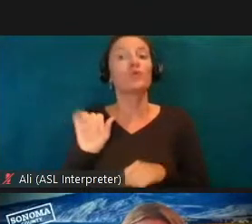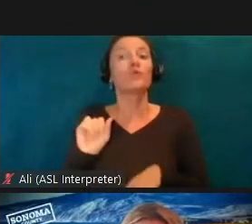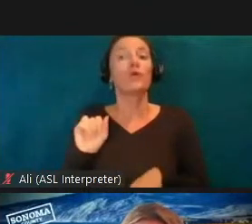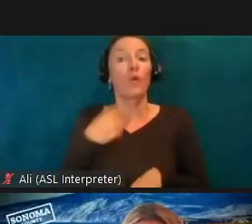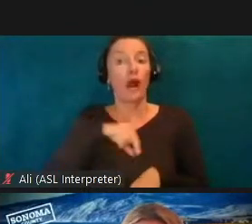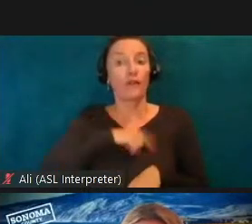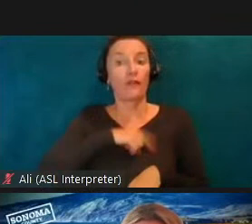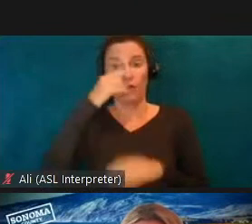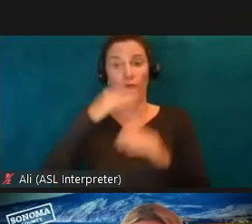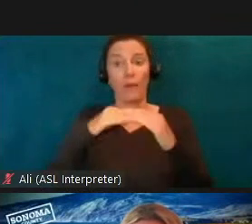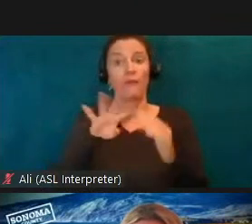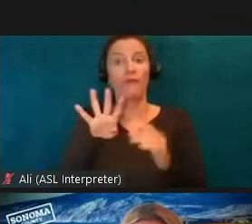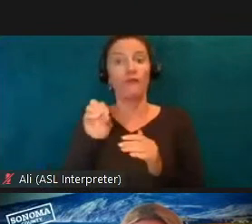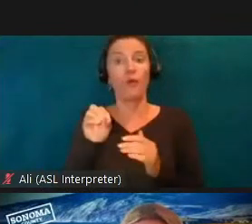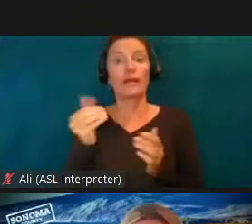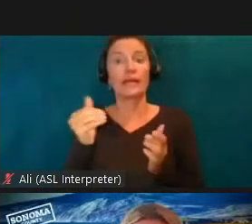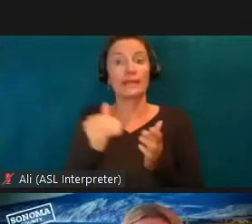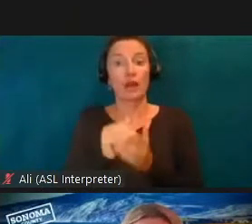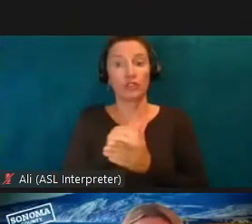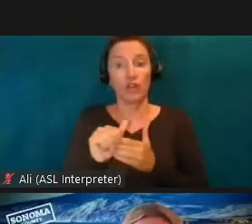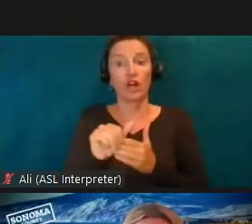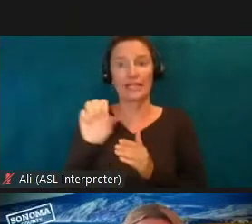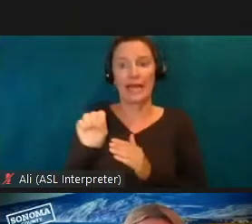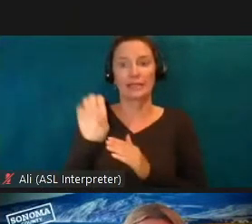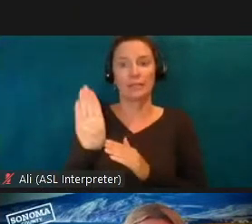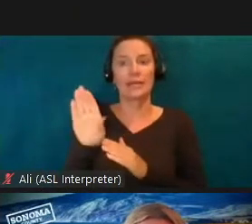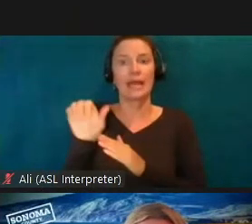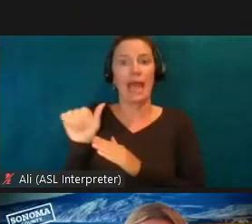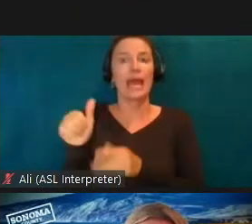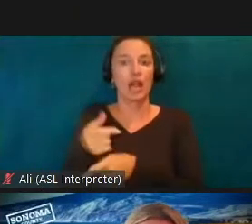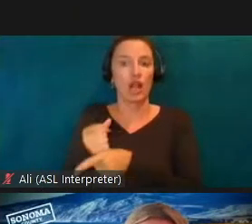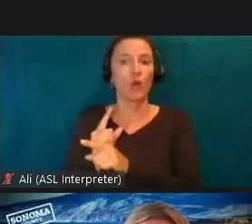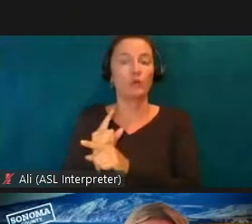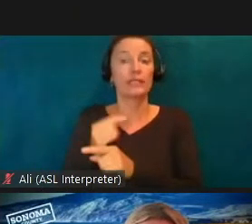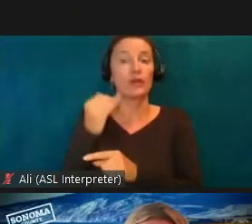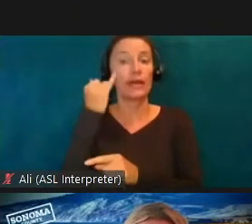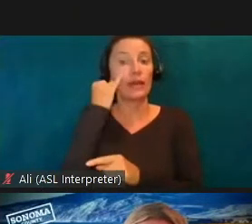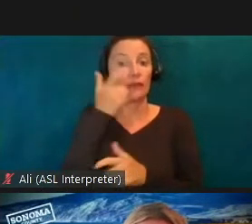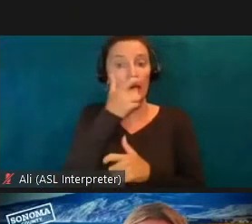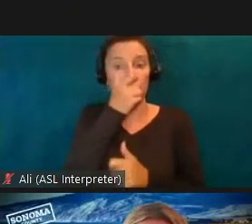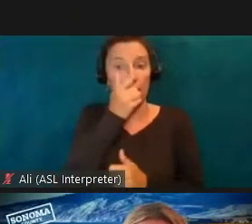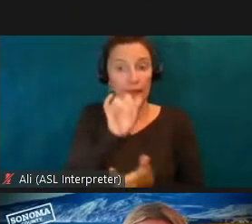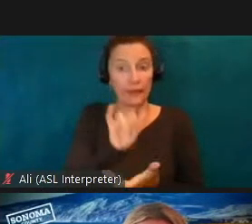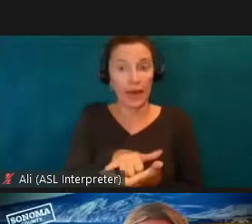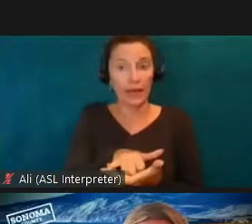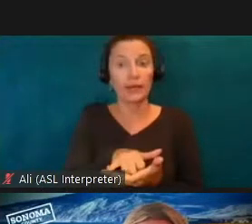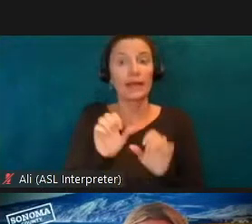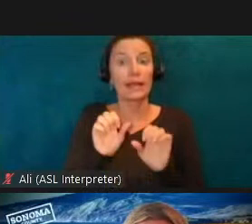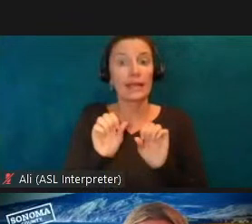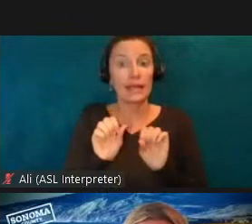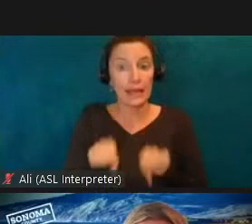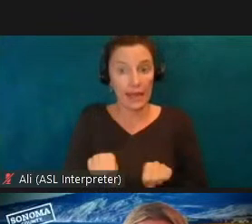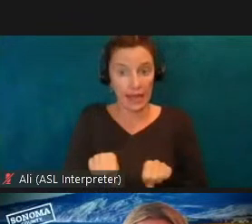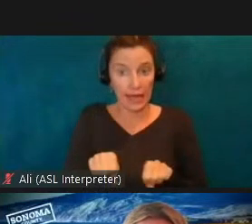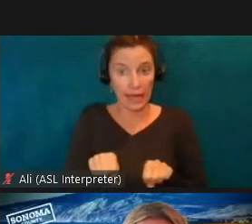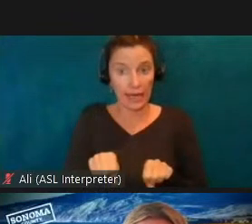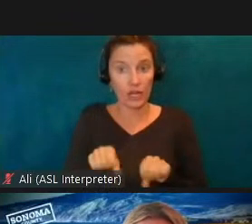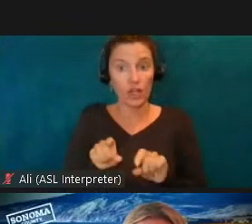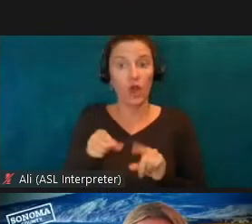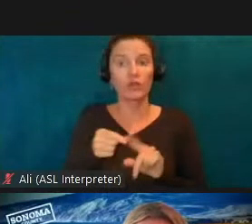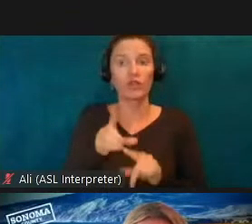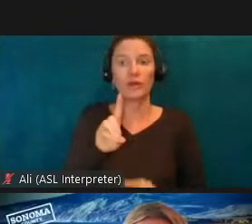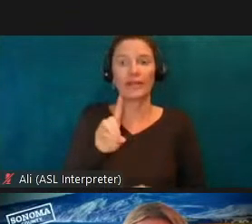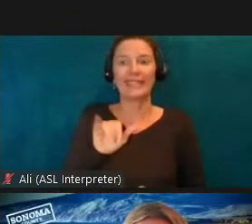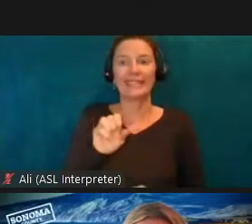$40,000 in SBA loans. And anyone who is interested in that can go to